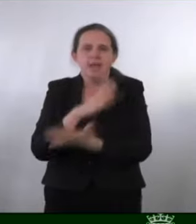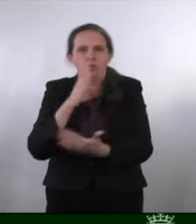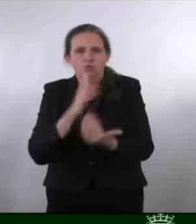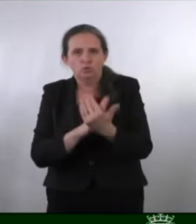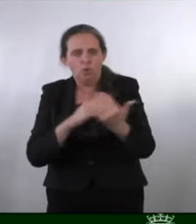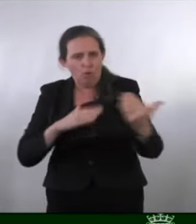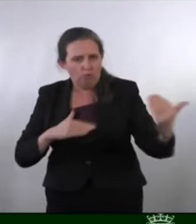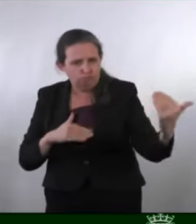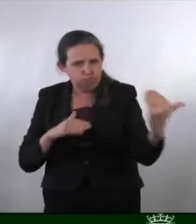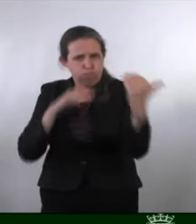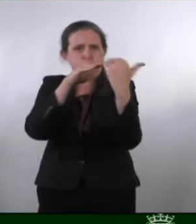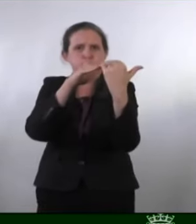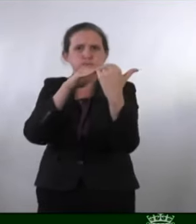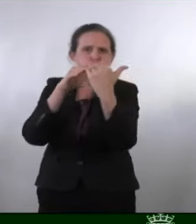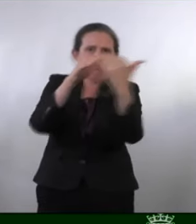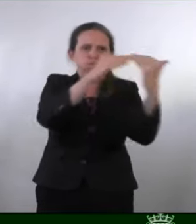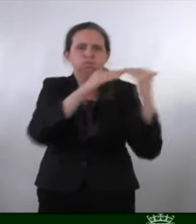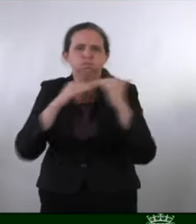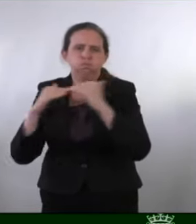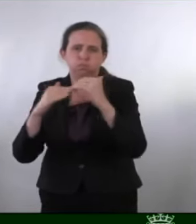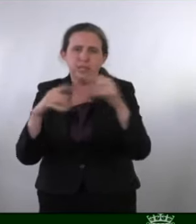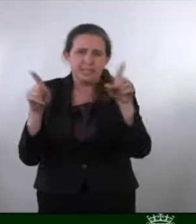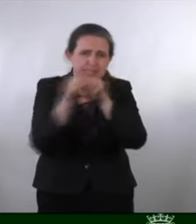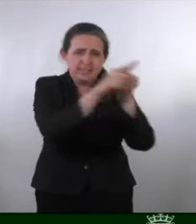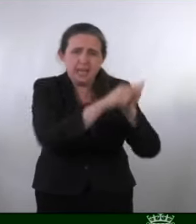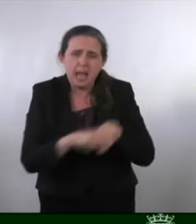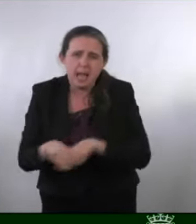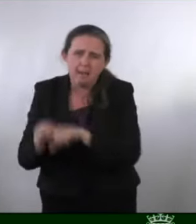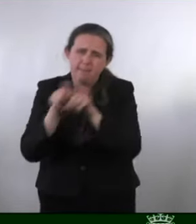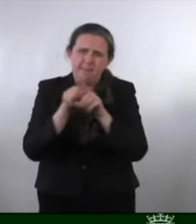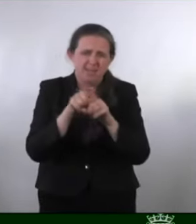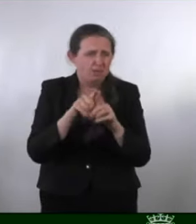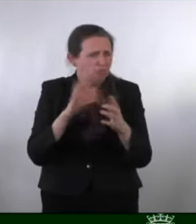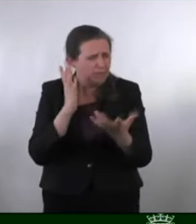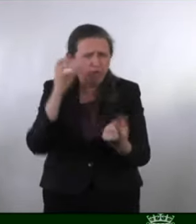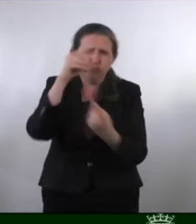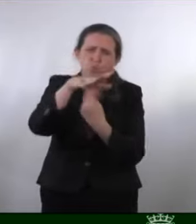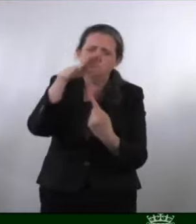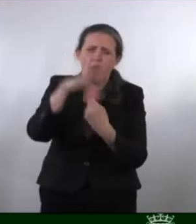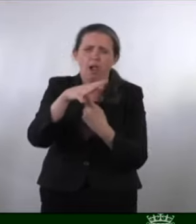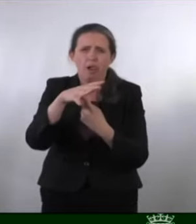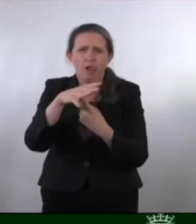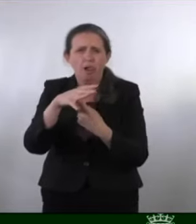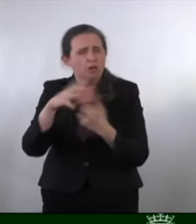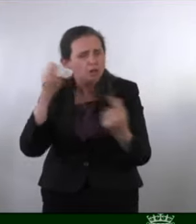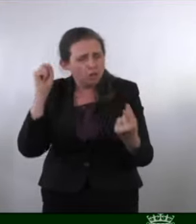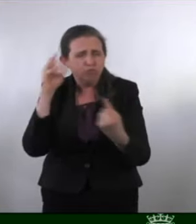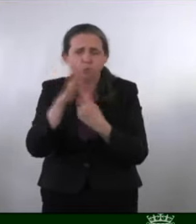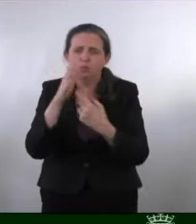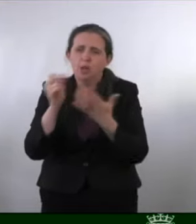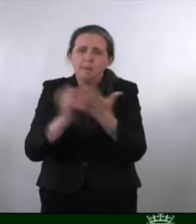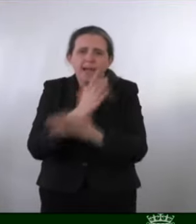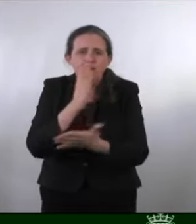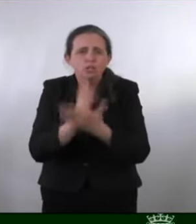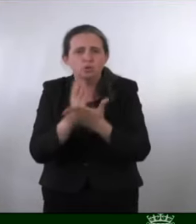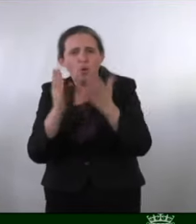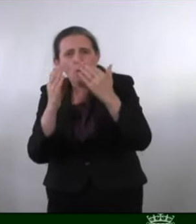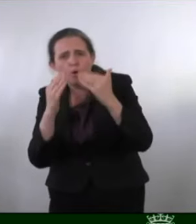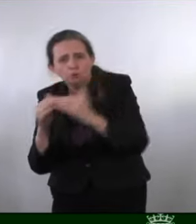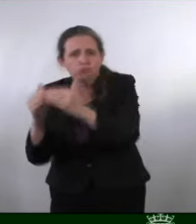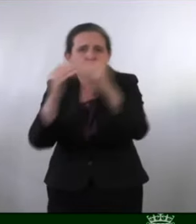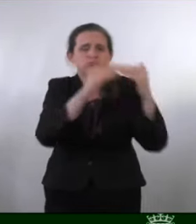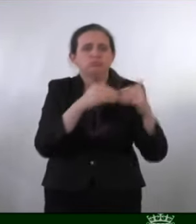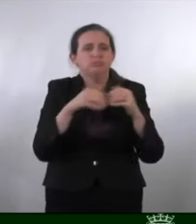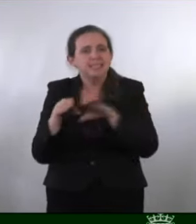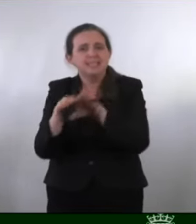absolutely critical after this pandemic, even more so than it was before. It's the agenda on which everybody on this side of